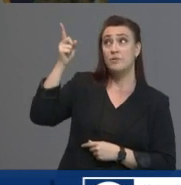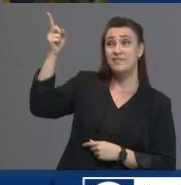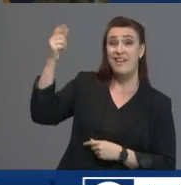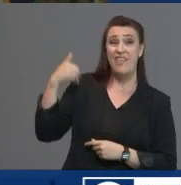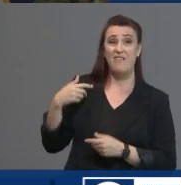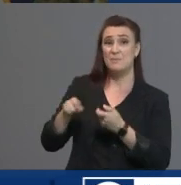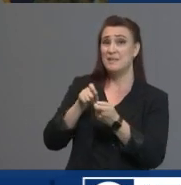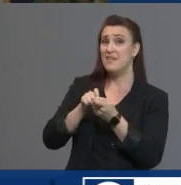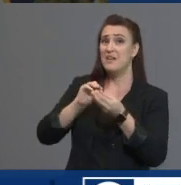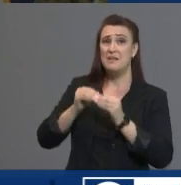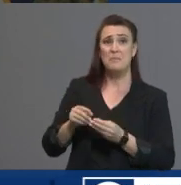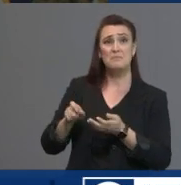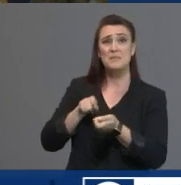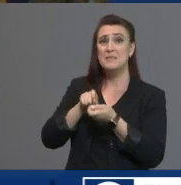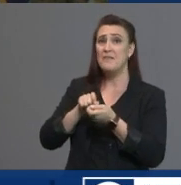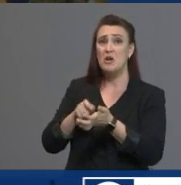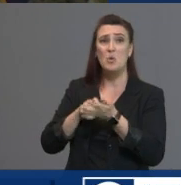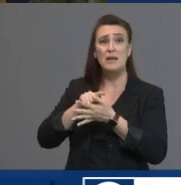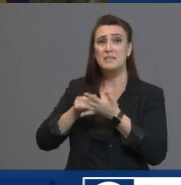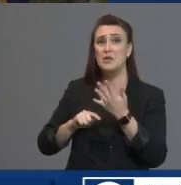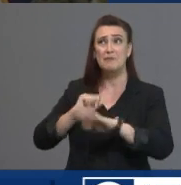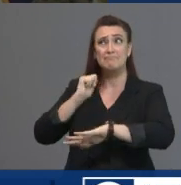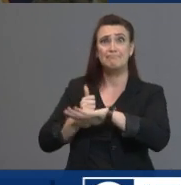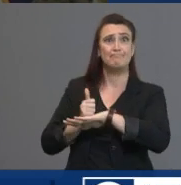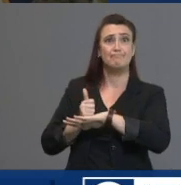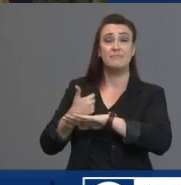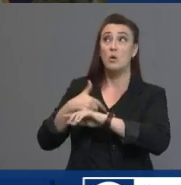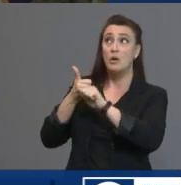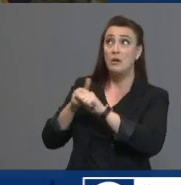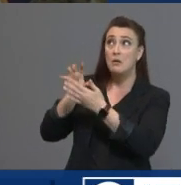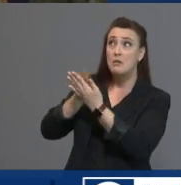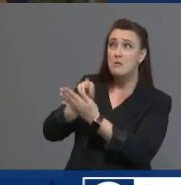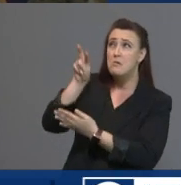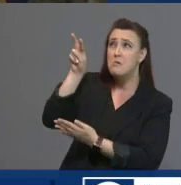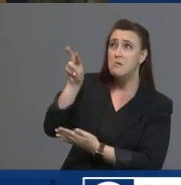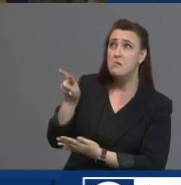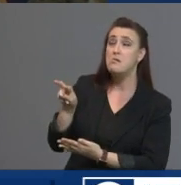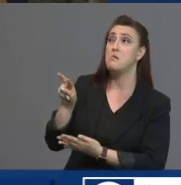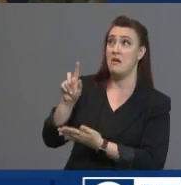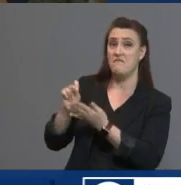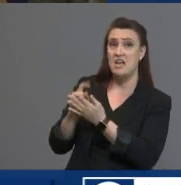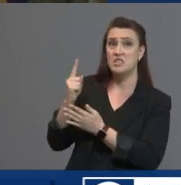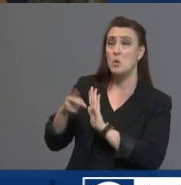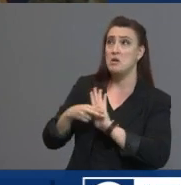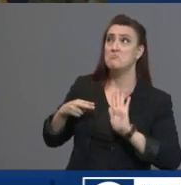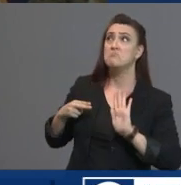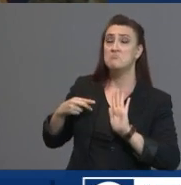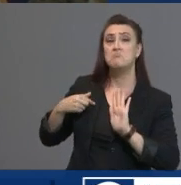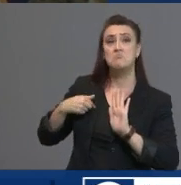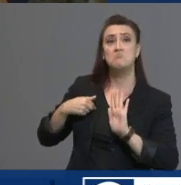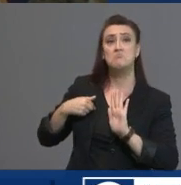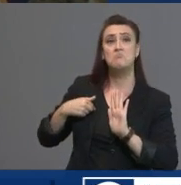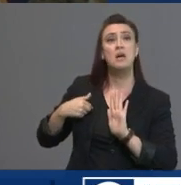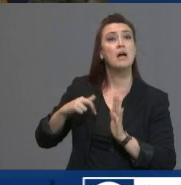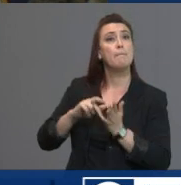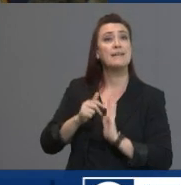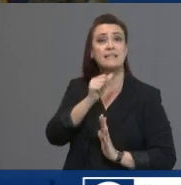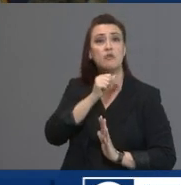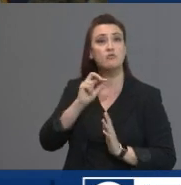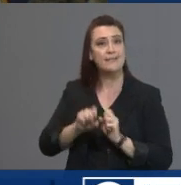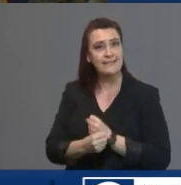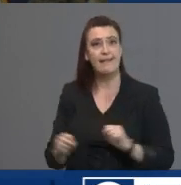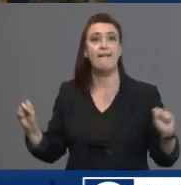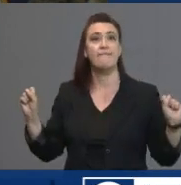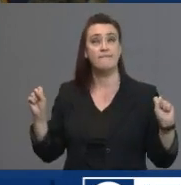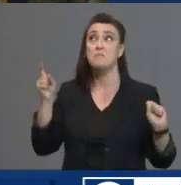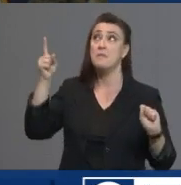White House gating criteria and where we are in phase 1. Which would say that we are safe to